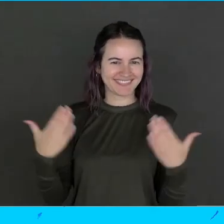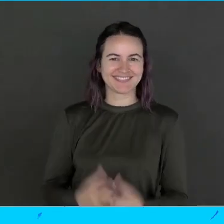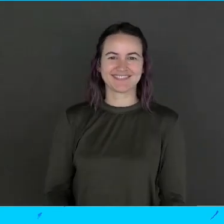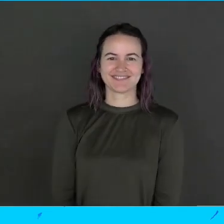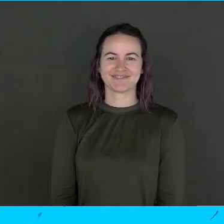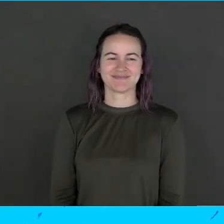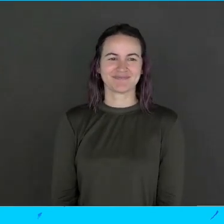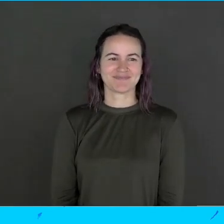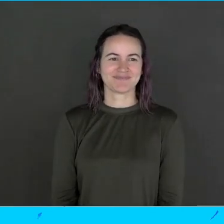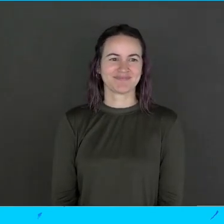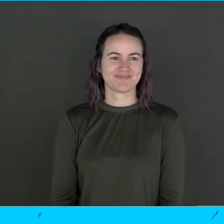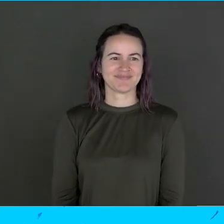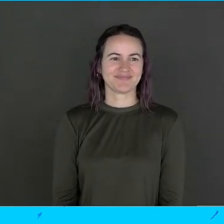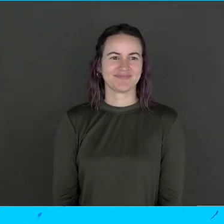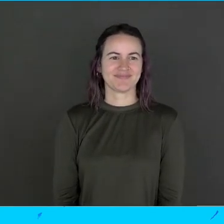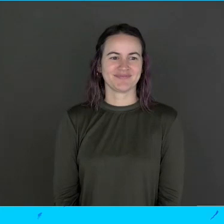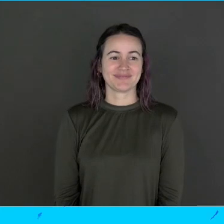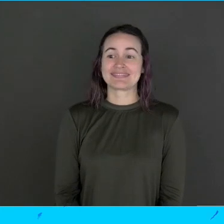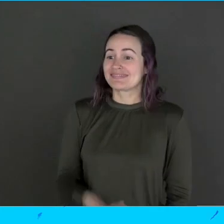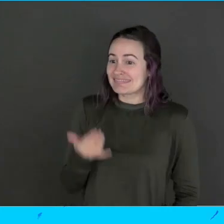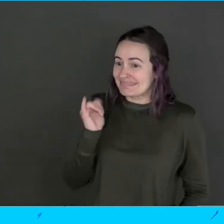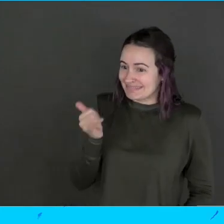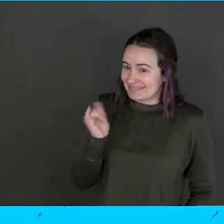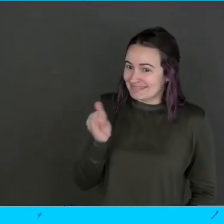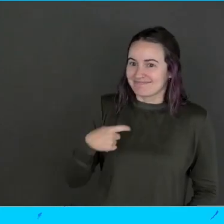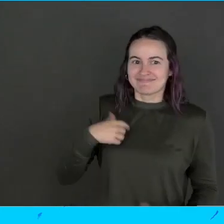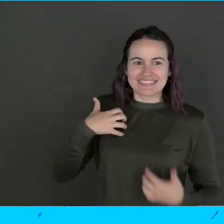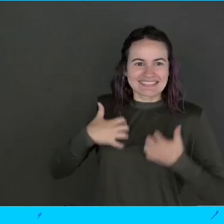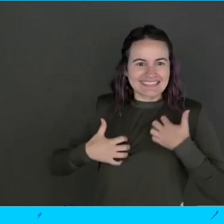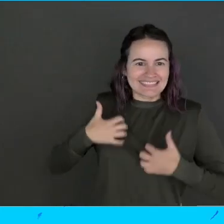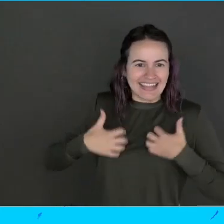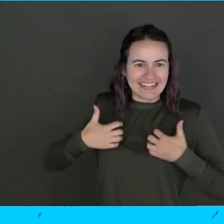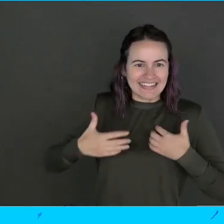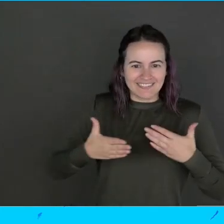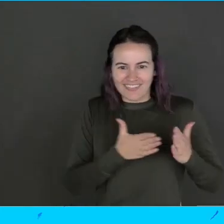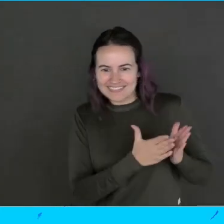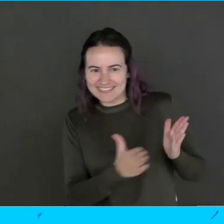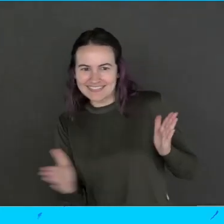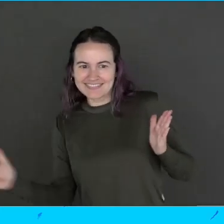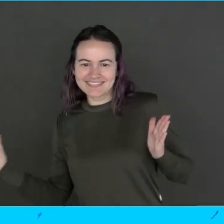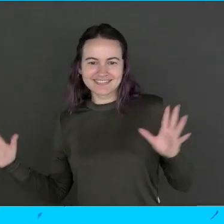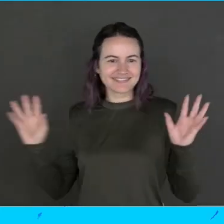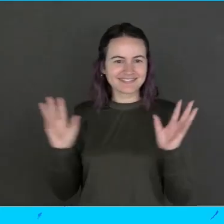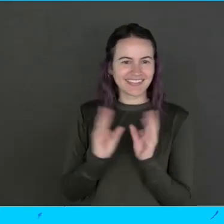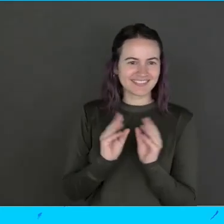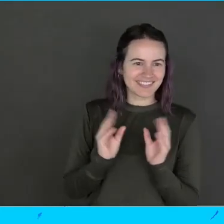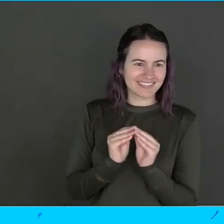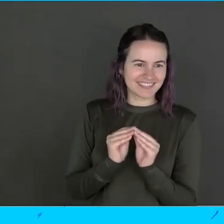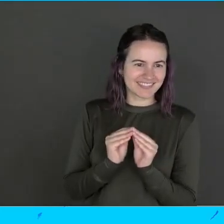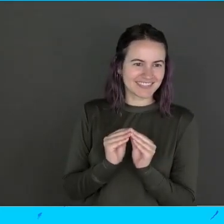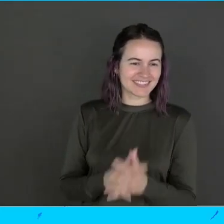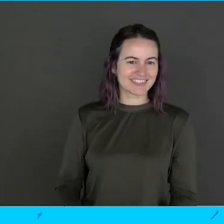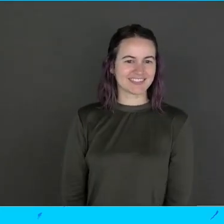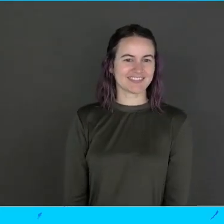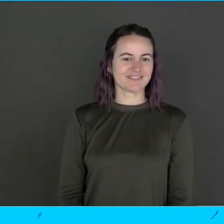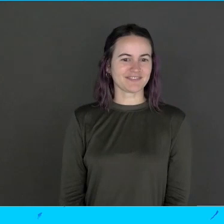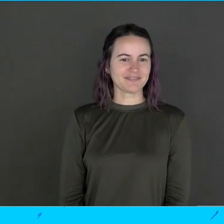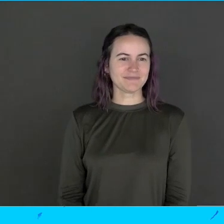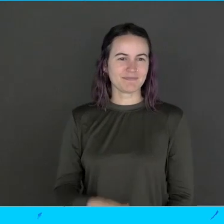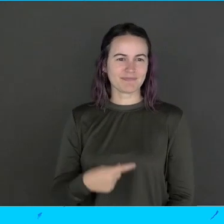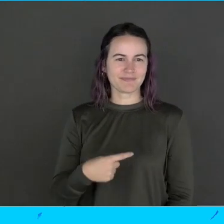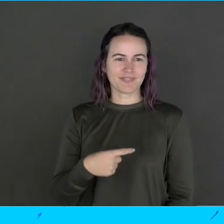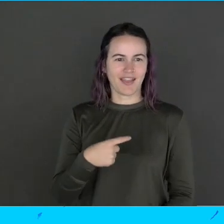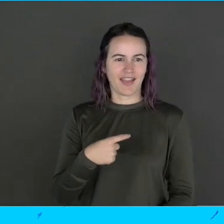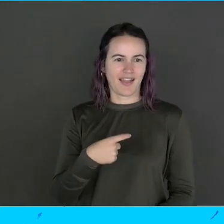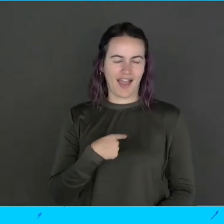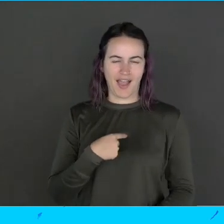That's right. I'm so excited for the rest of the sessions. And I'm about to tell everybody what a couple of the next sessions that are coming up are.